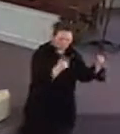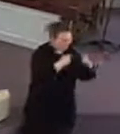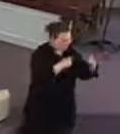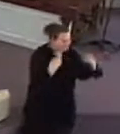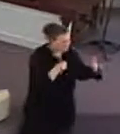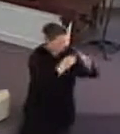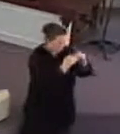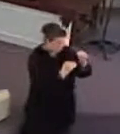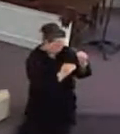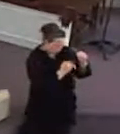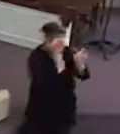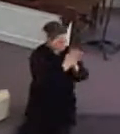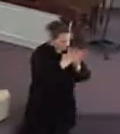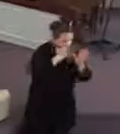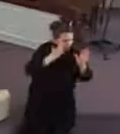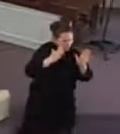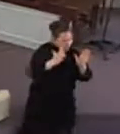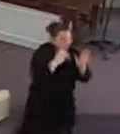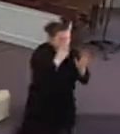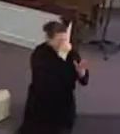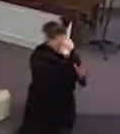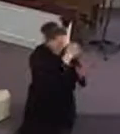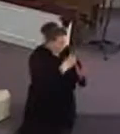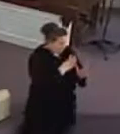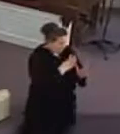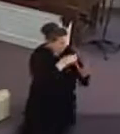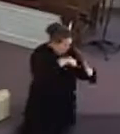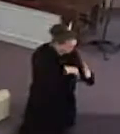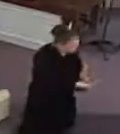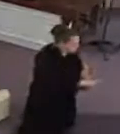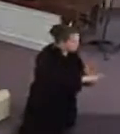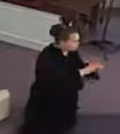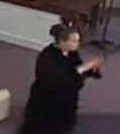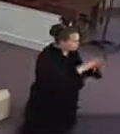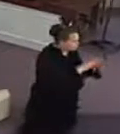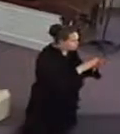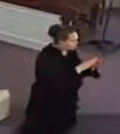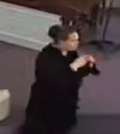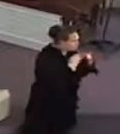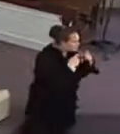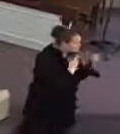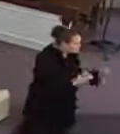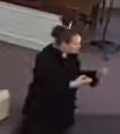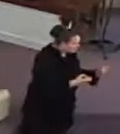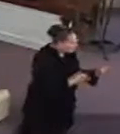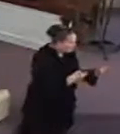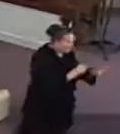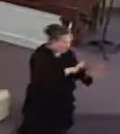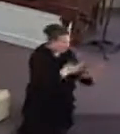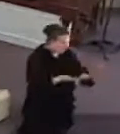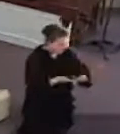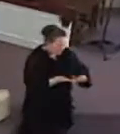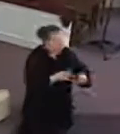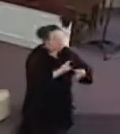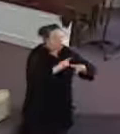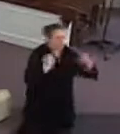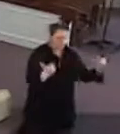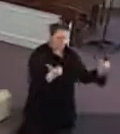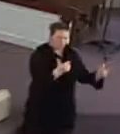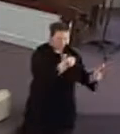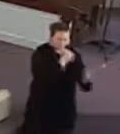says, by one man sin entered the world, and death by sin, so death passed upon all men, for all have sinned. Come on,